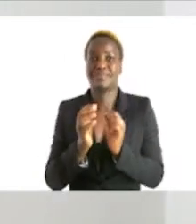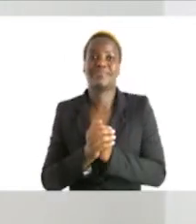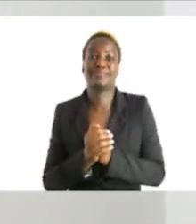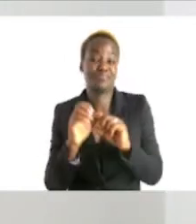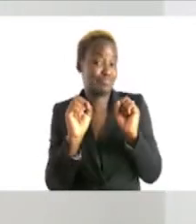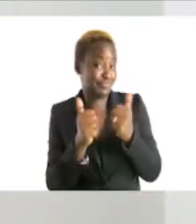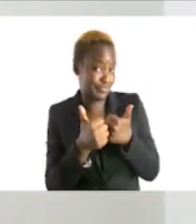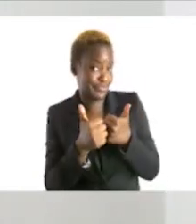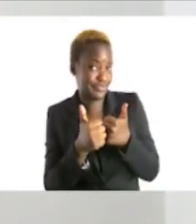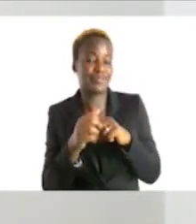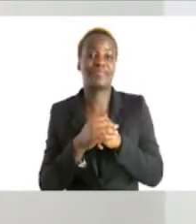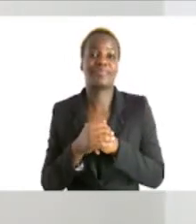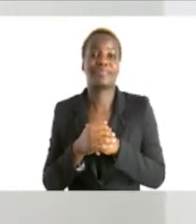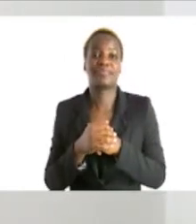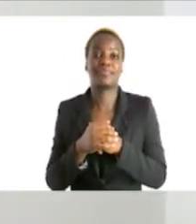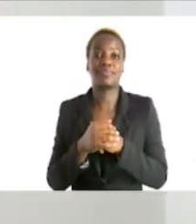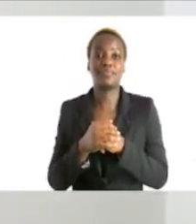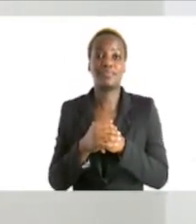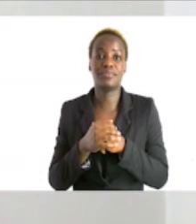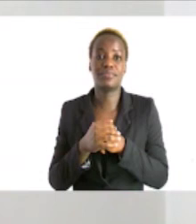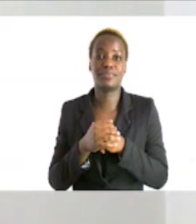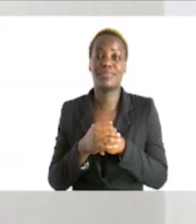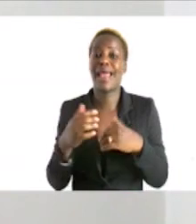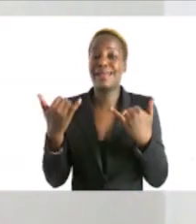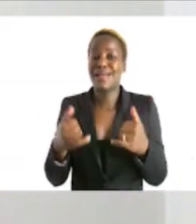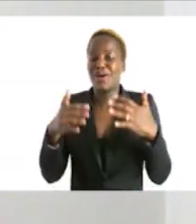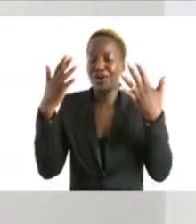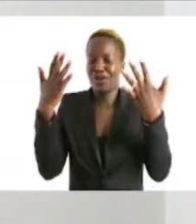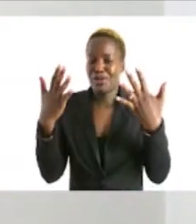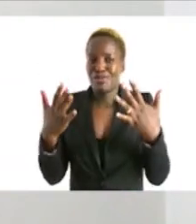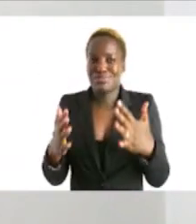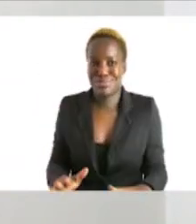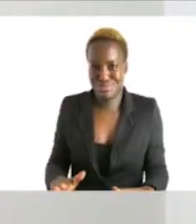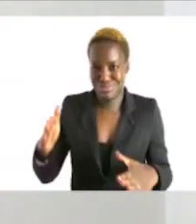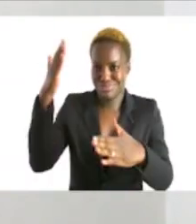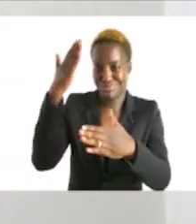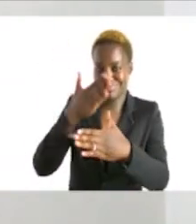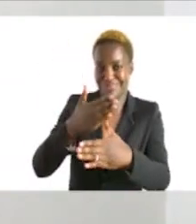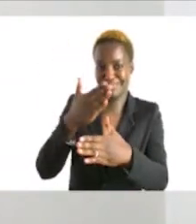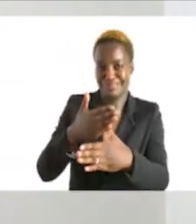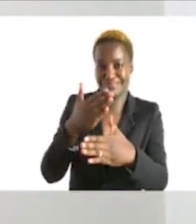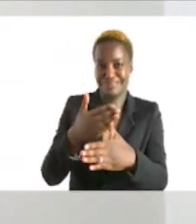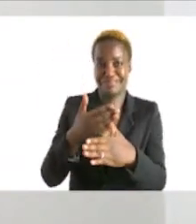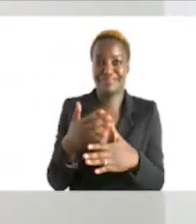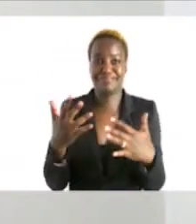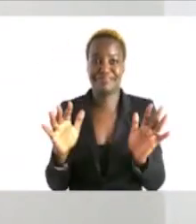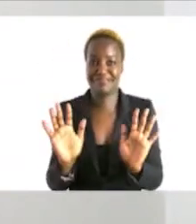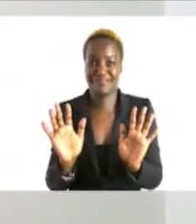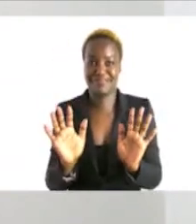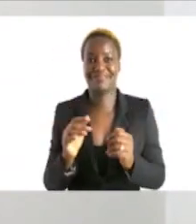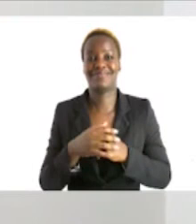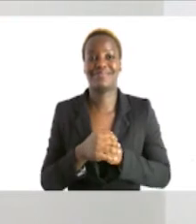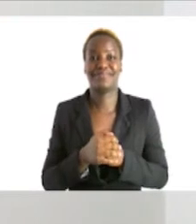numbers around. And now we have come to the end of our day 2's